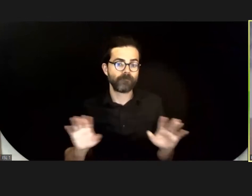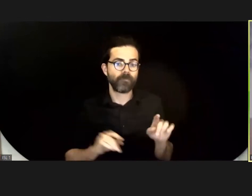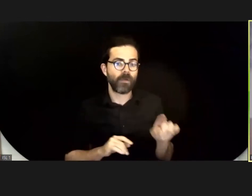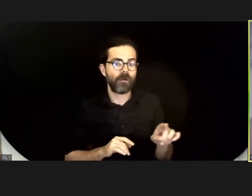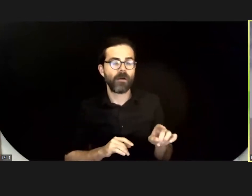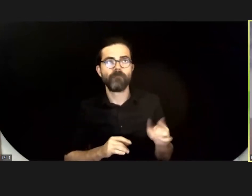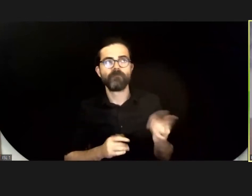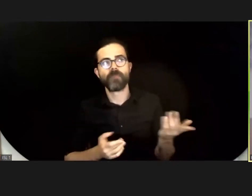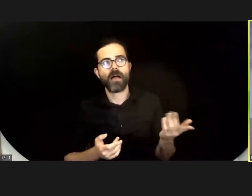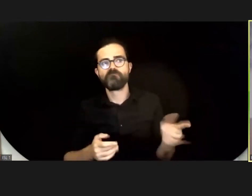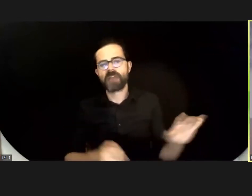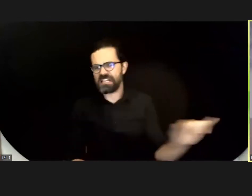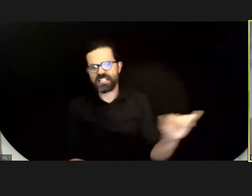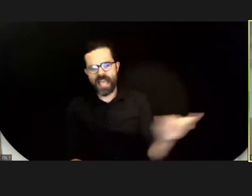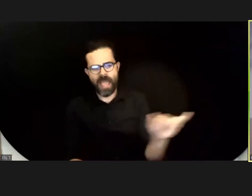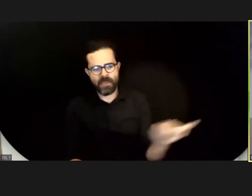orchestra.